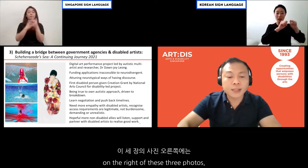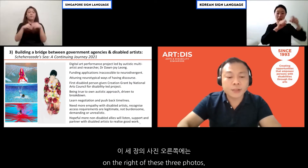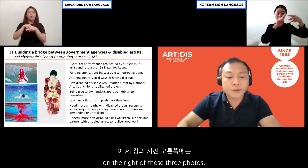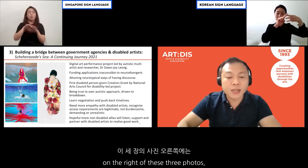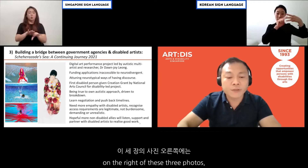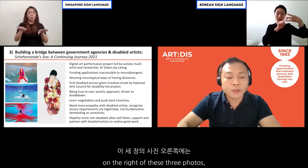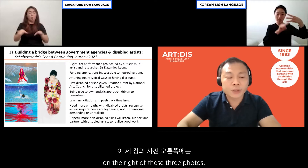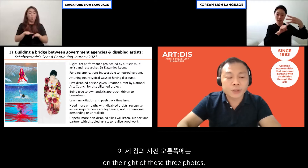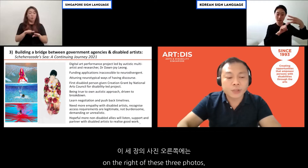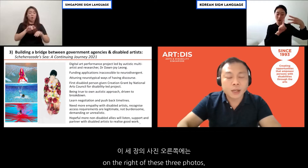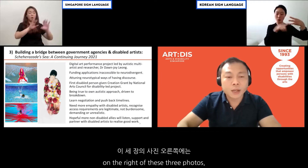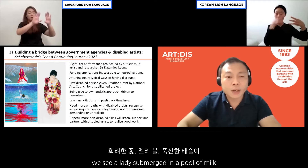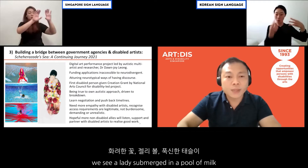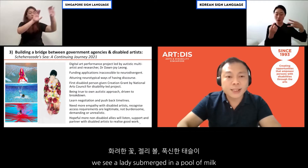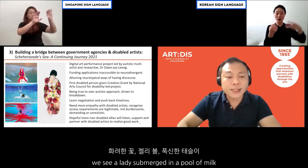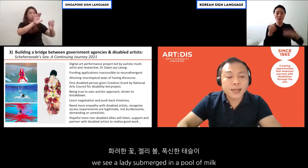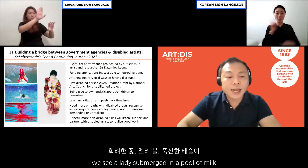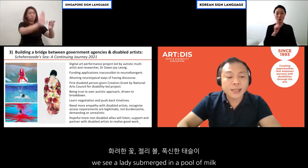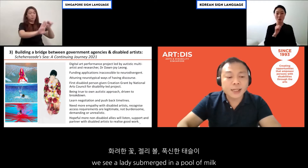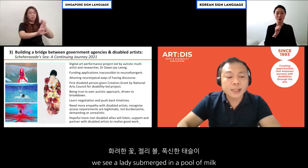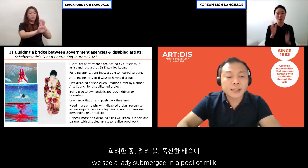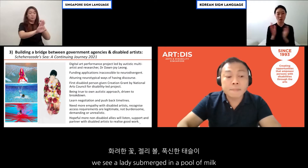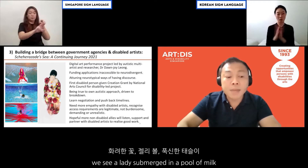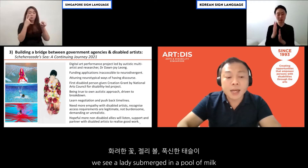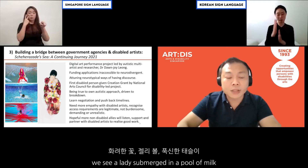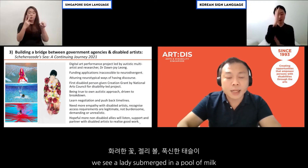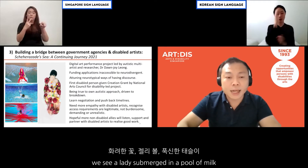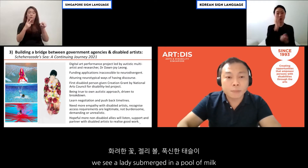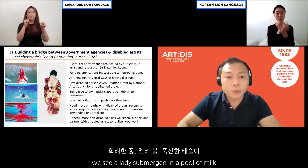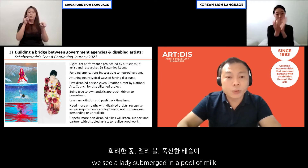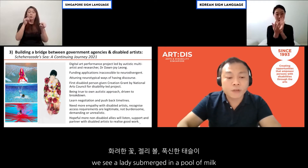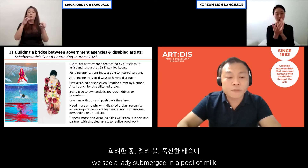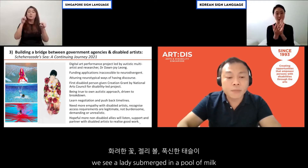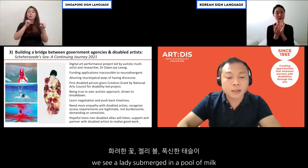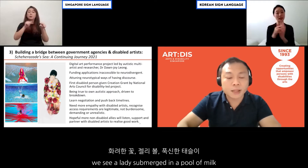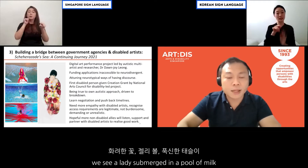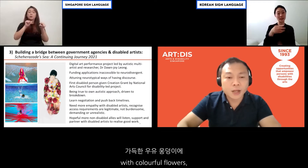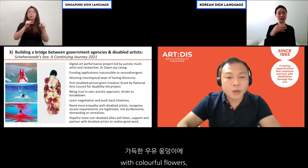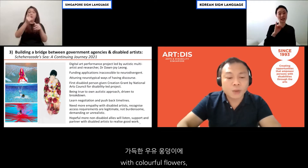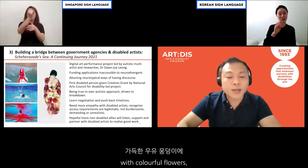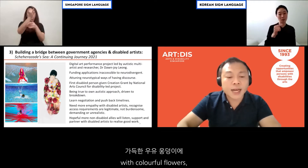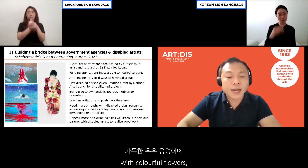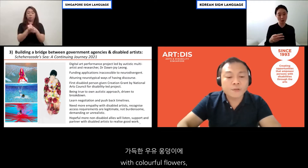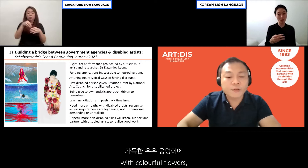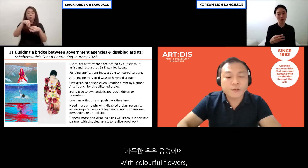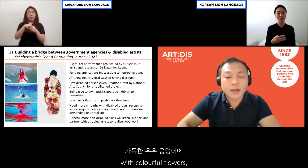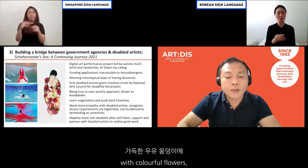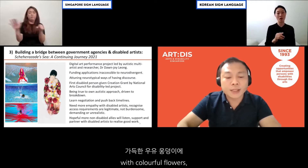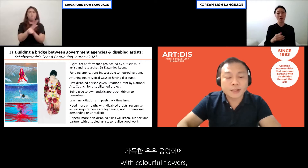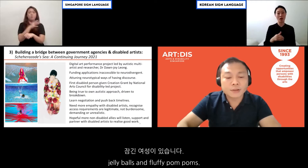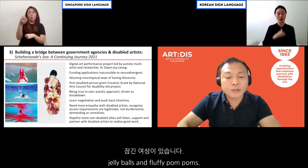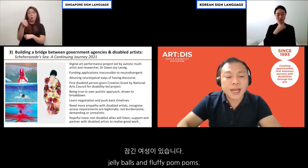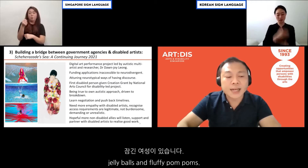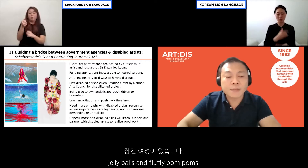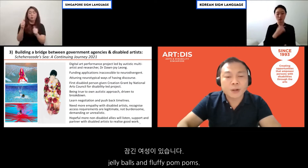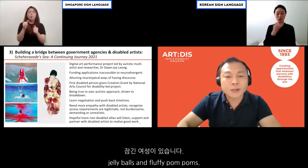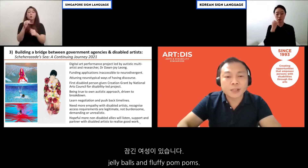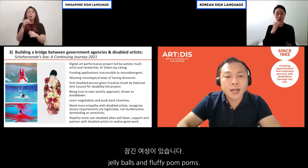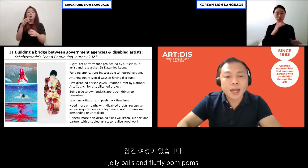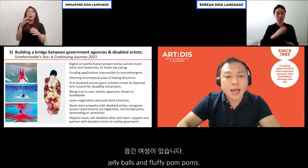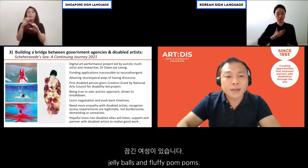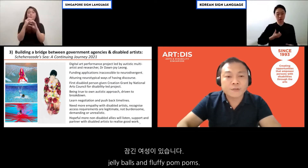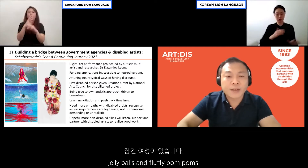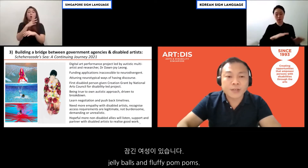of these three photos, we see a lady submerged in a pool of milk with colorful flowers, jelly